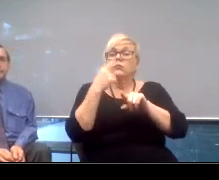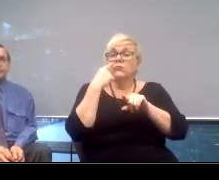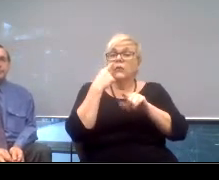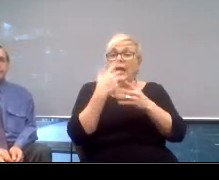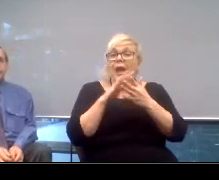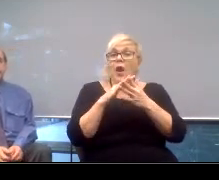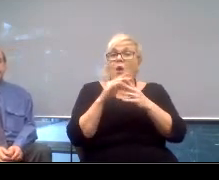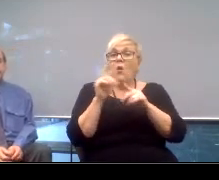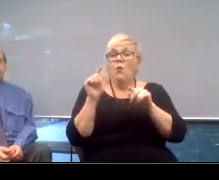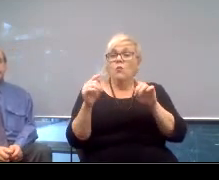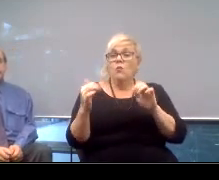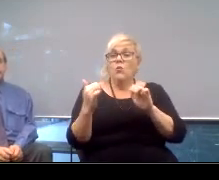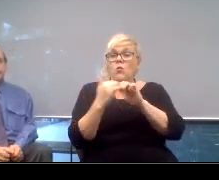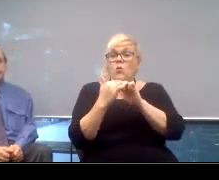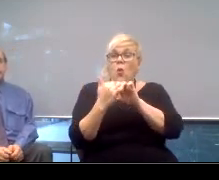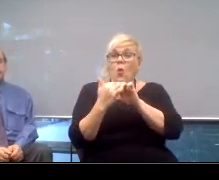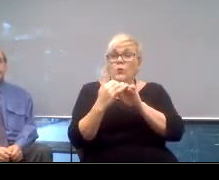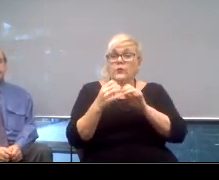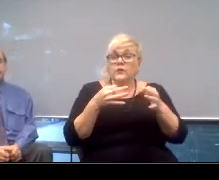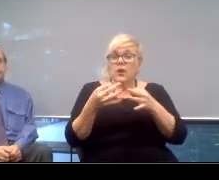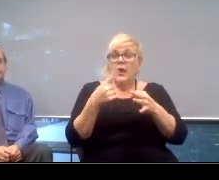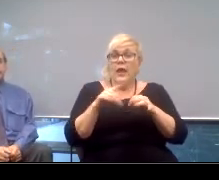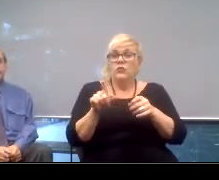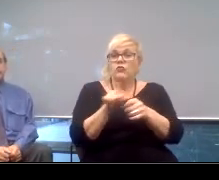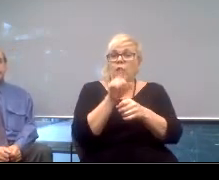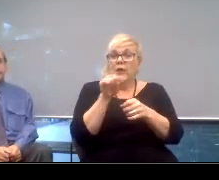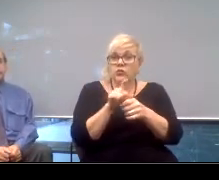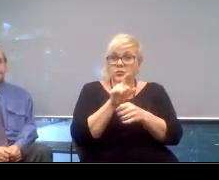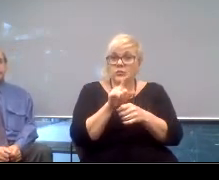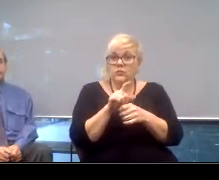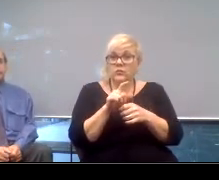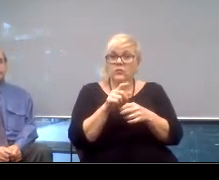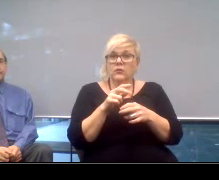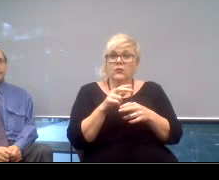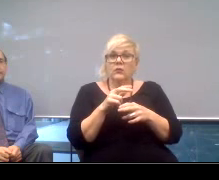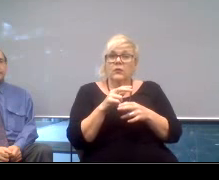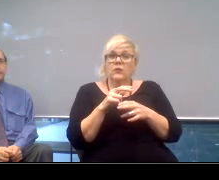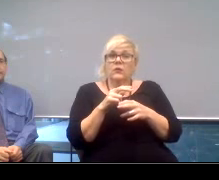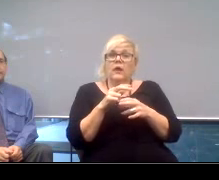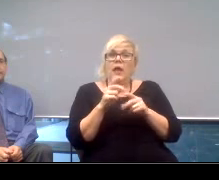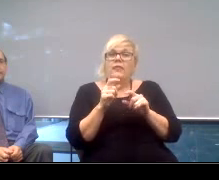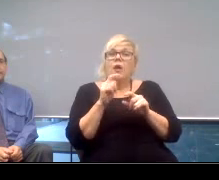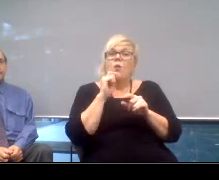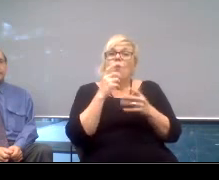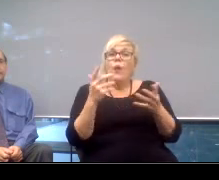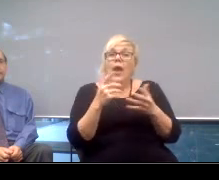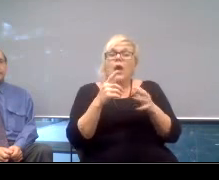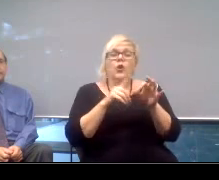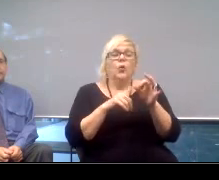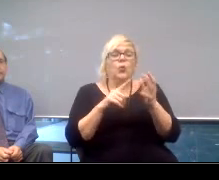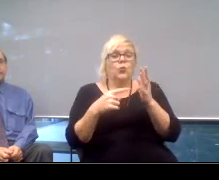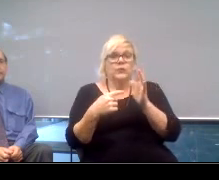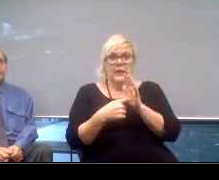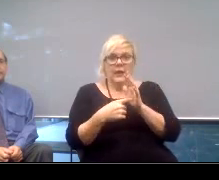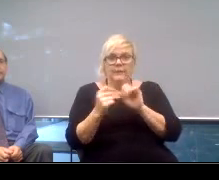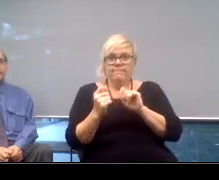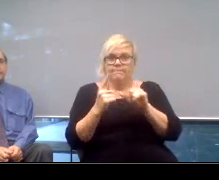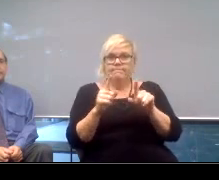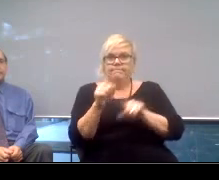co-design and co-creation in a symposium at QUT. I encourage you